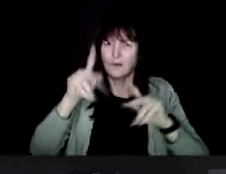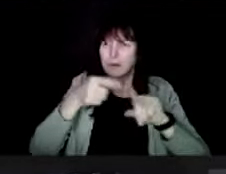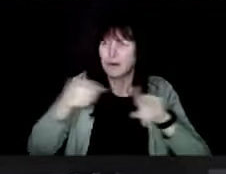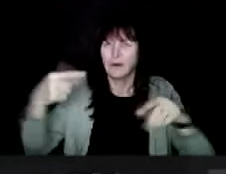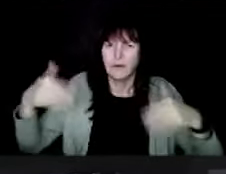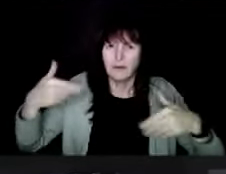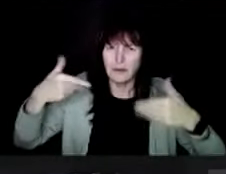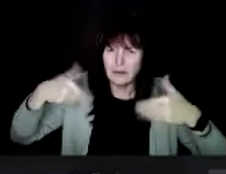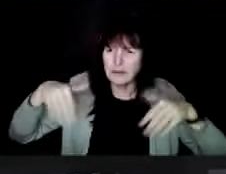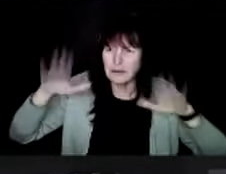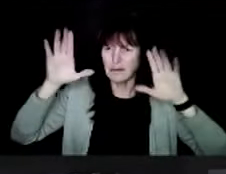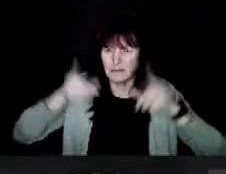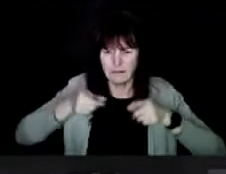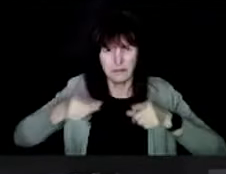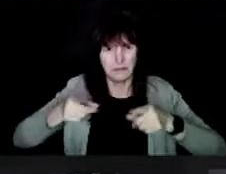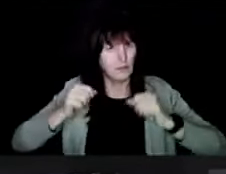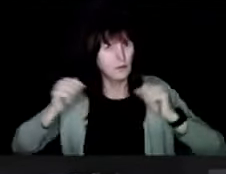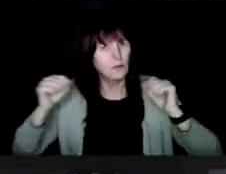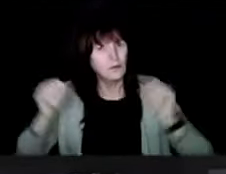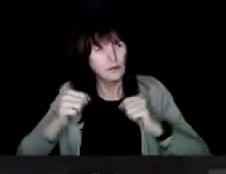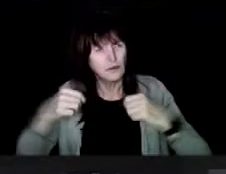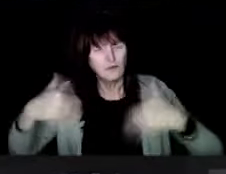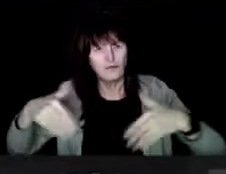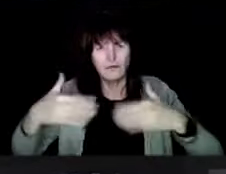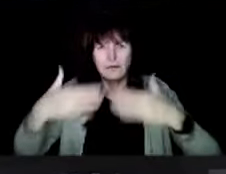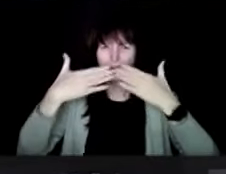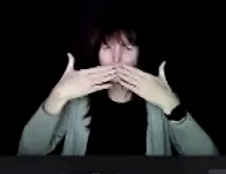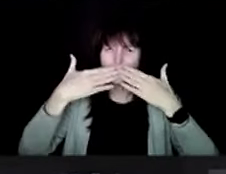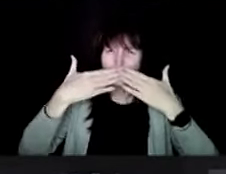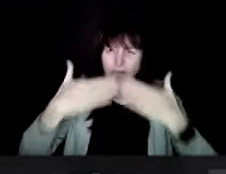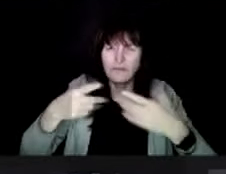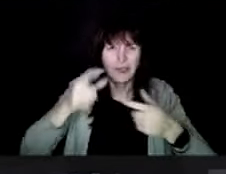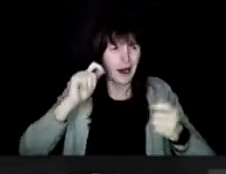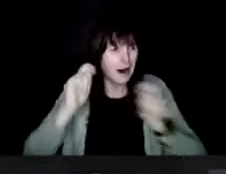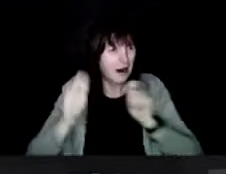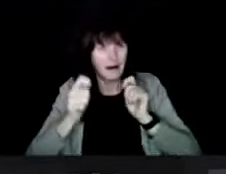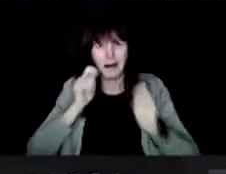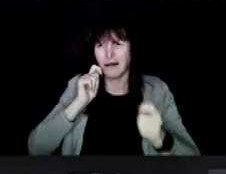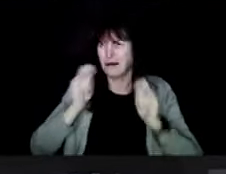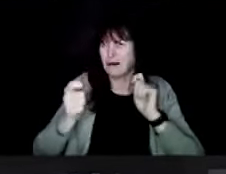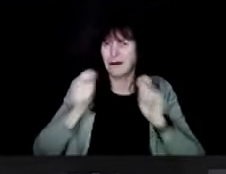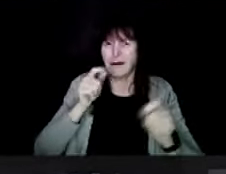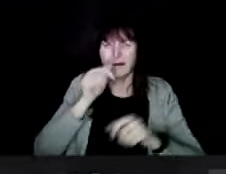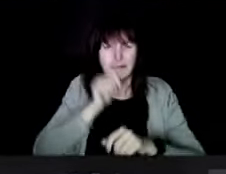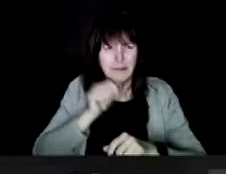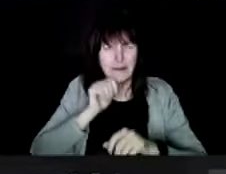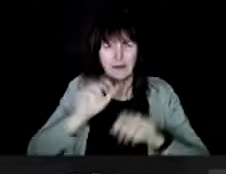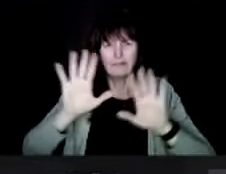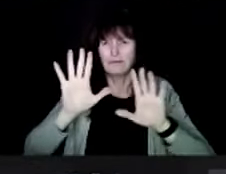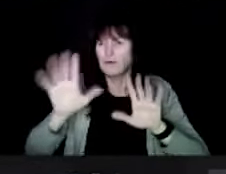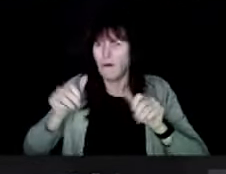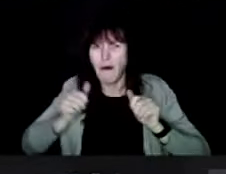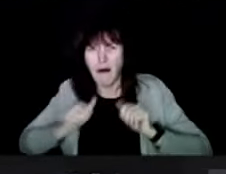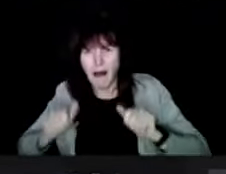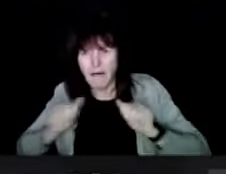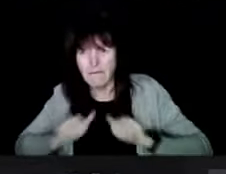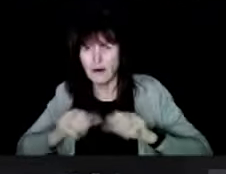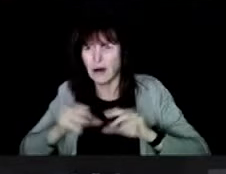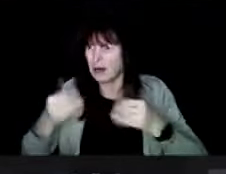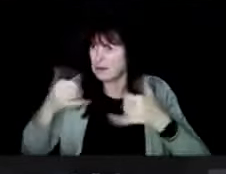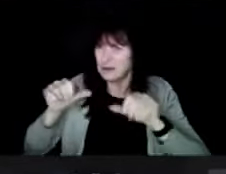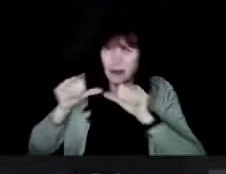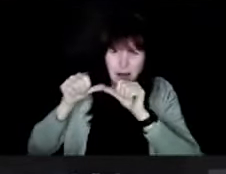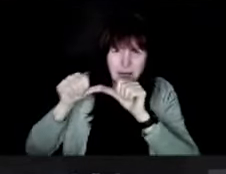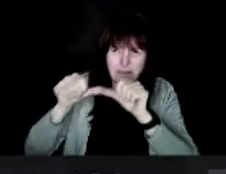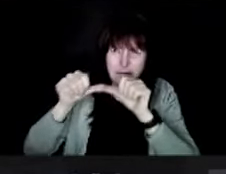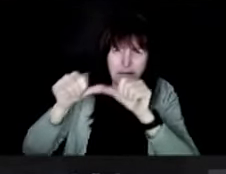to be adaptive and resilient, and your efforts have been and are essential protecting our healthcare system. Based